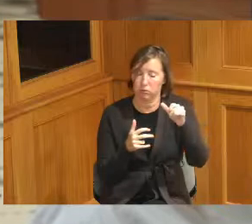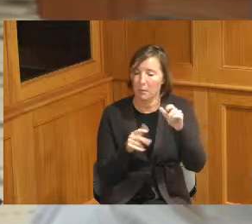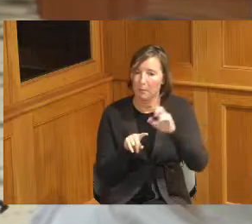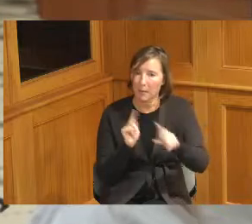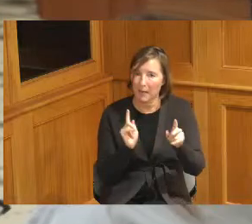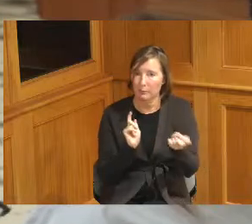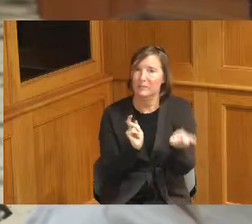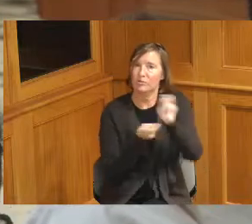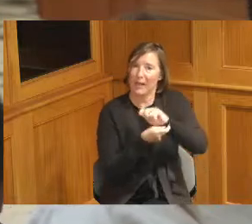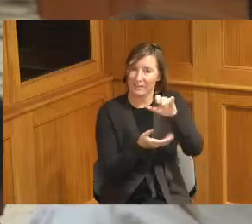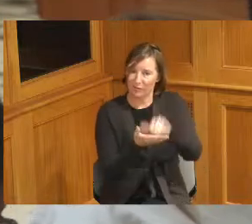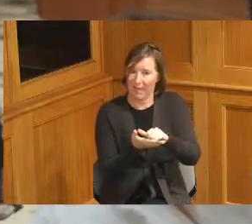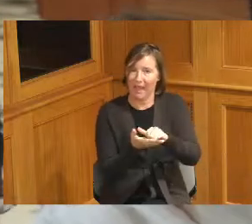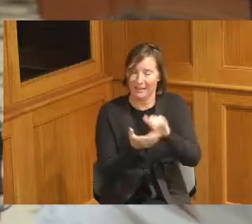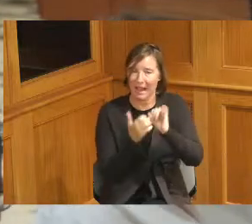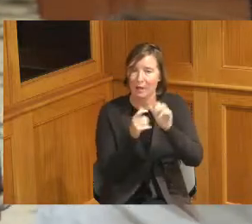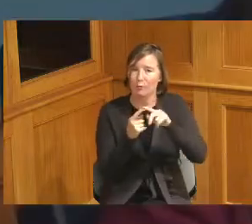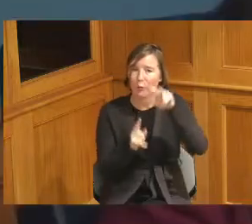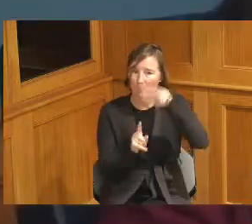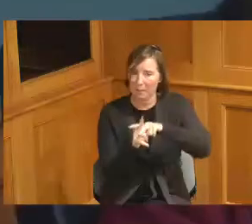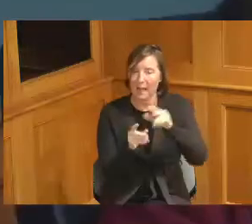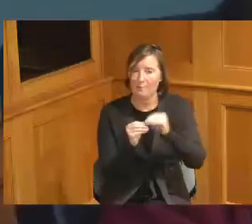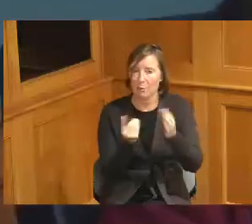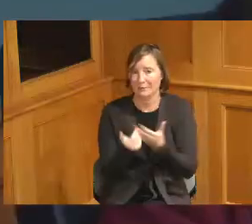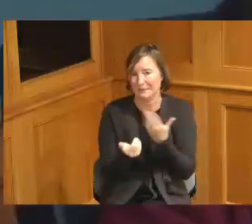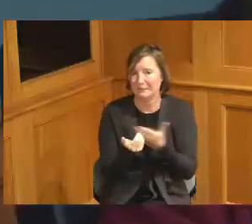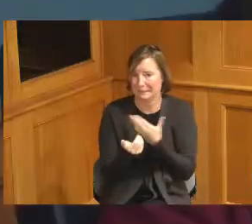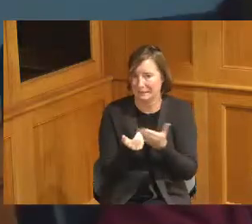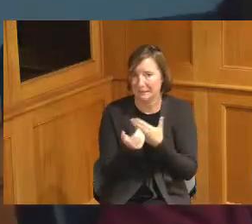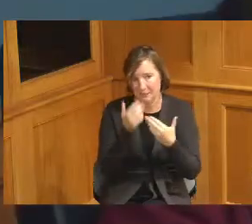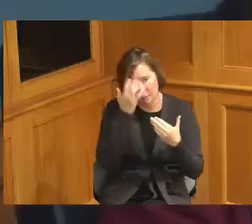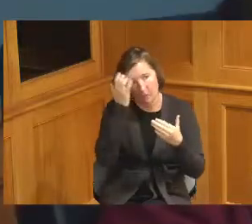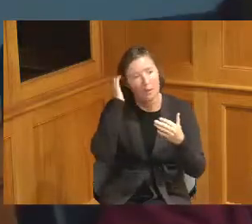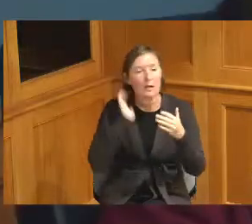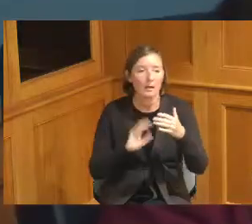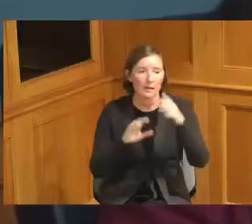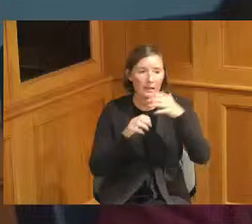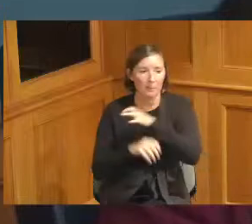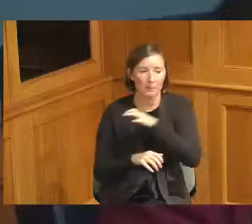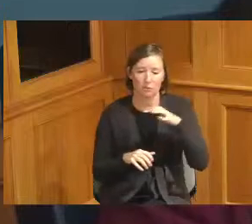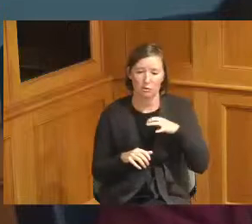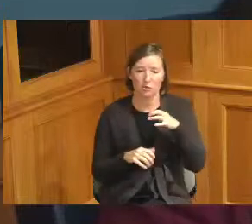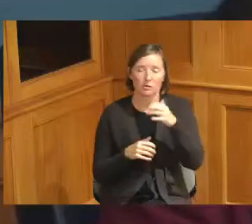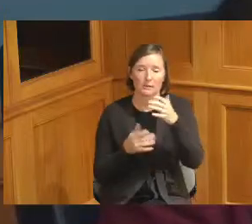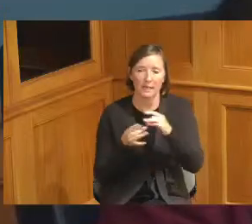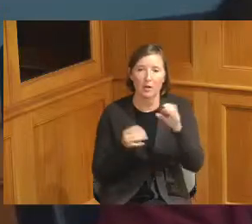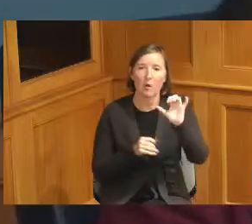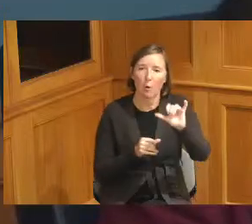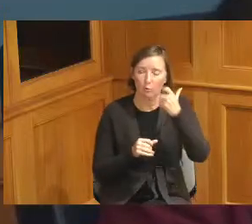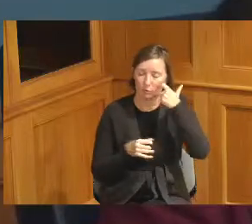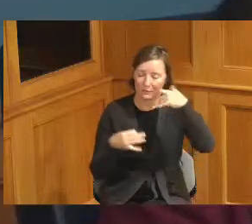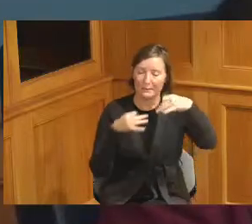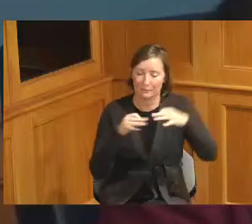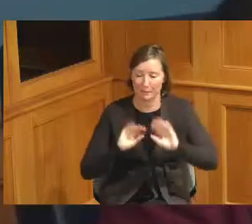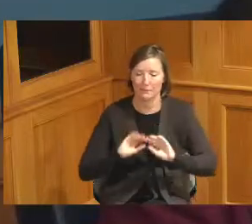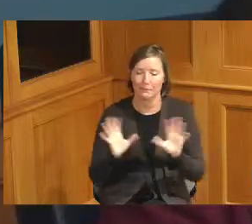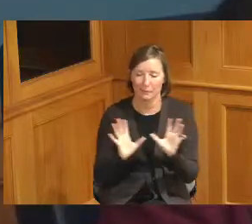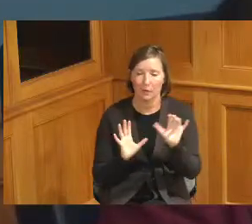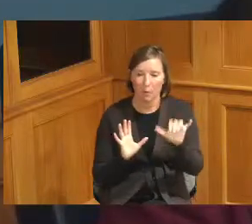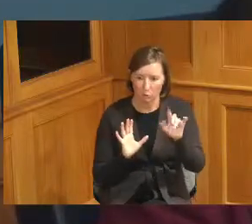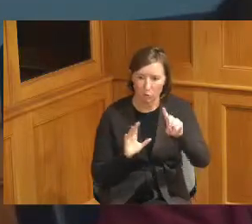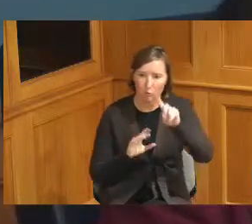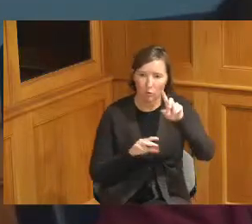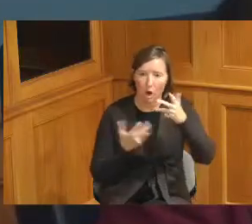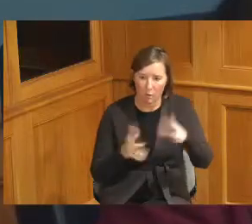That was going to be my next question, and you just explained it. So you were saying you can't just pick the one. So I'm glad you guys are working